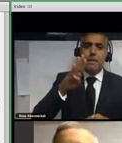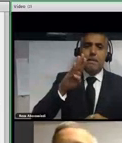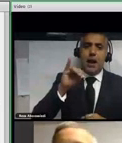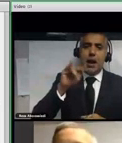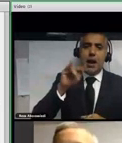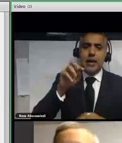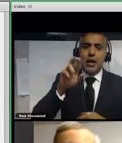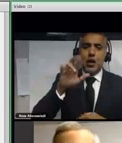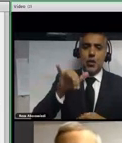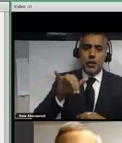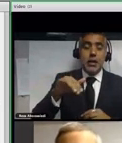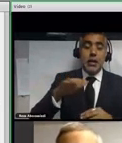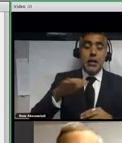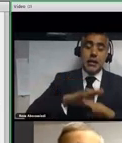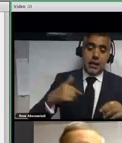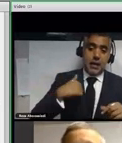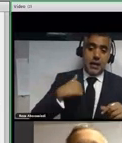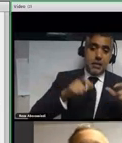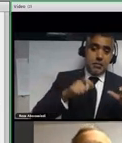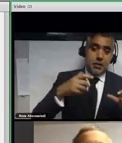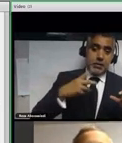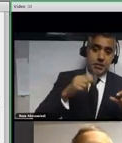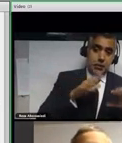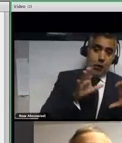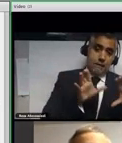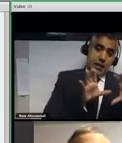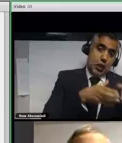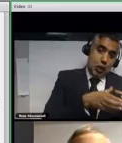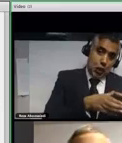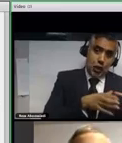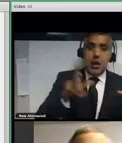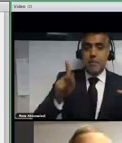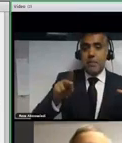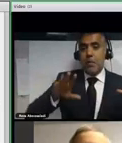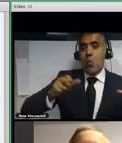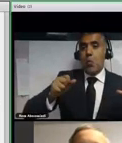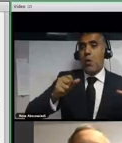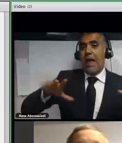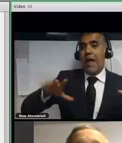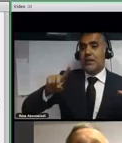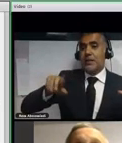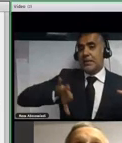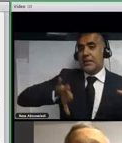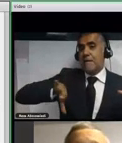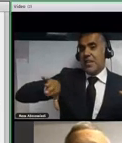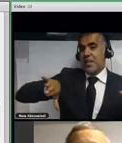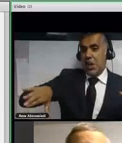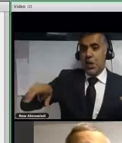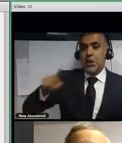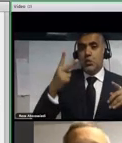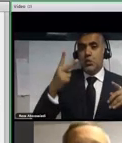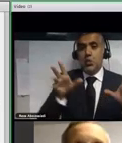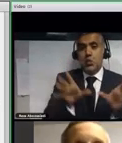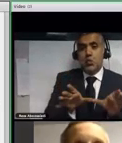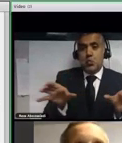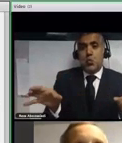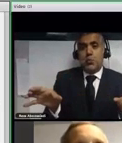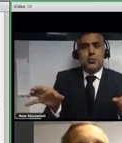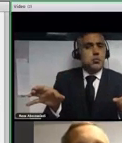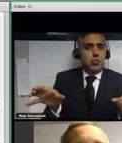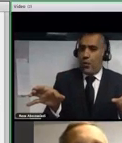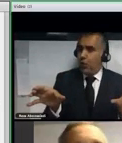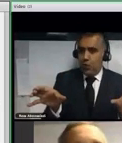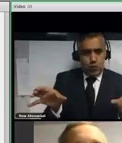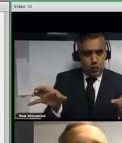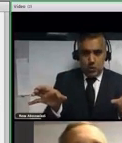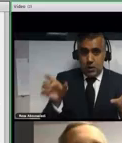as if there are people with disabilities over here and people without disabilities over here, and there are these two very distinct groups. What we